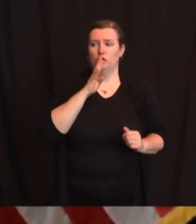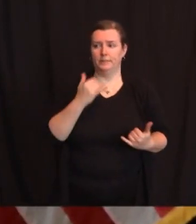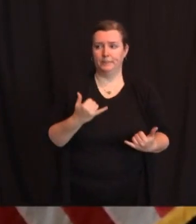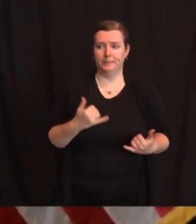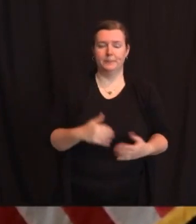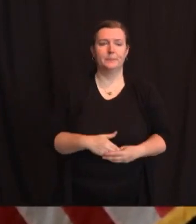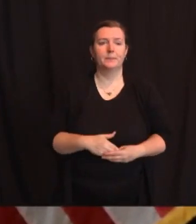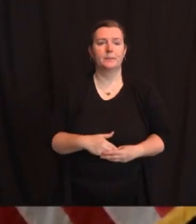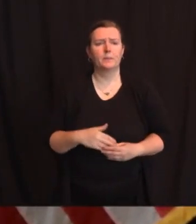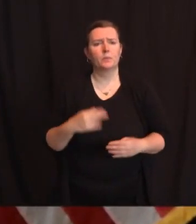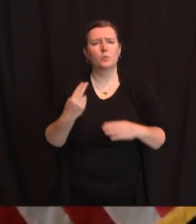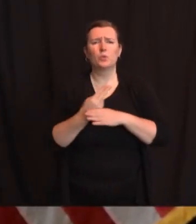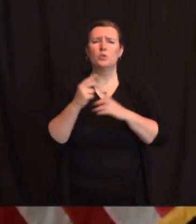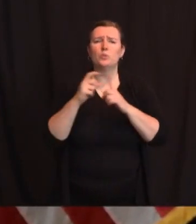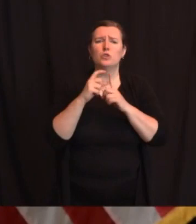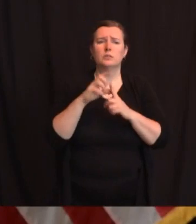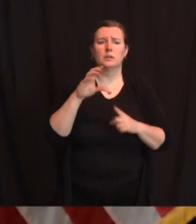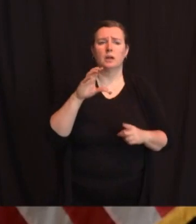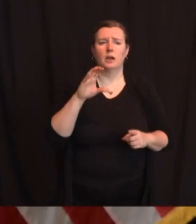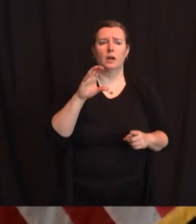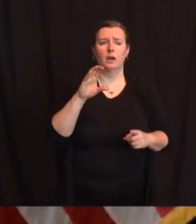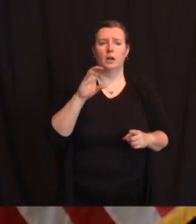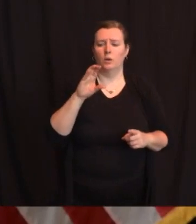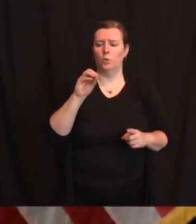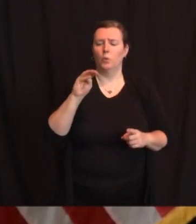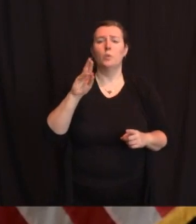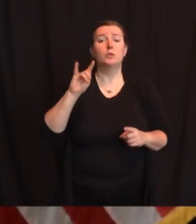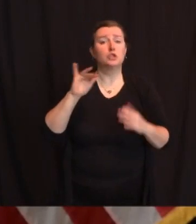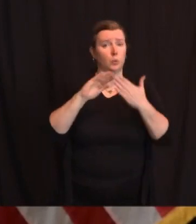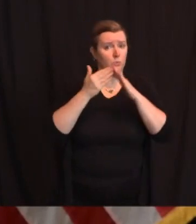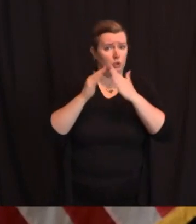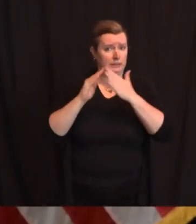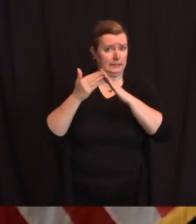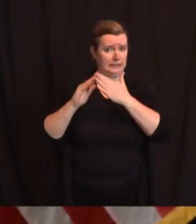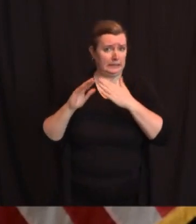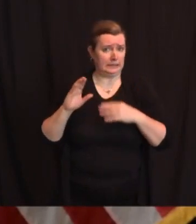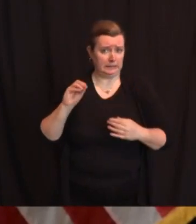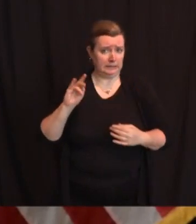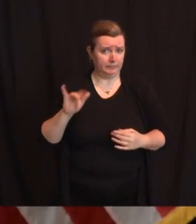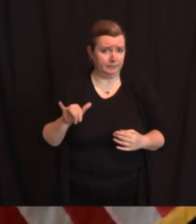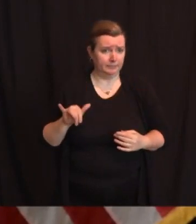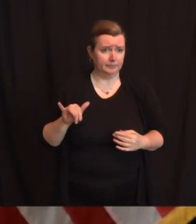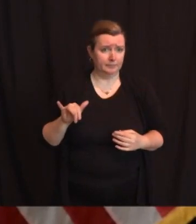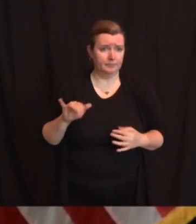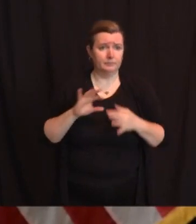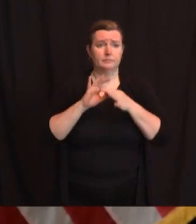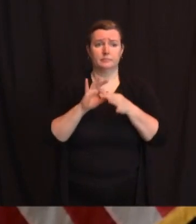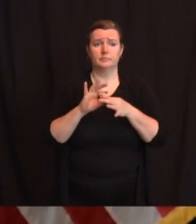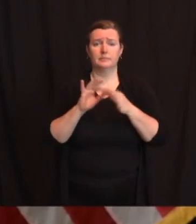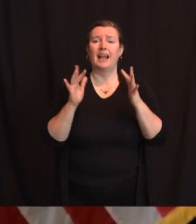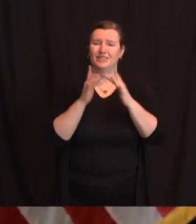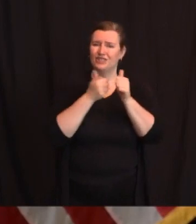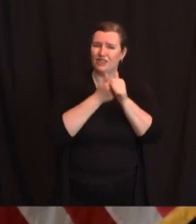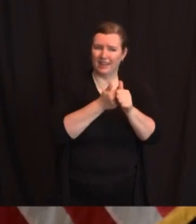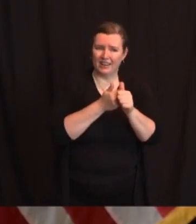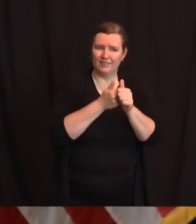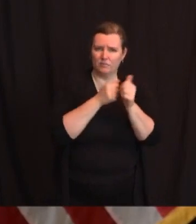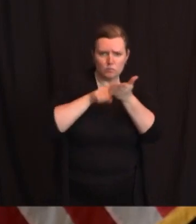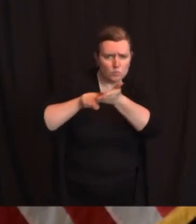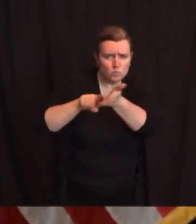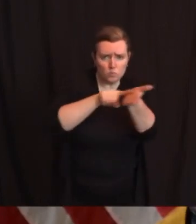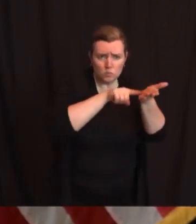we want people from one's communities. We want to be as local, as diverse, as